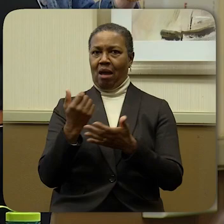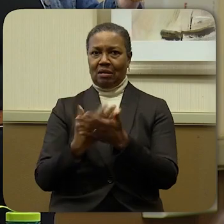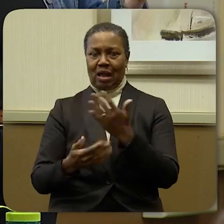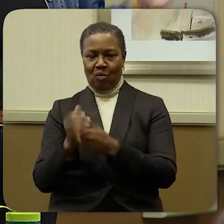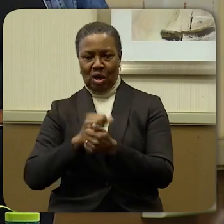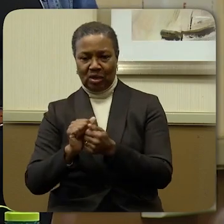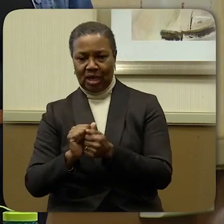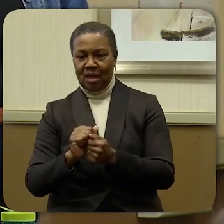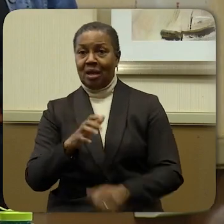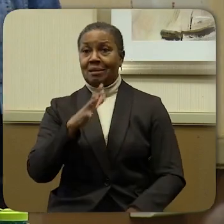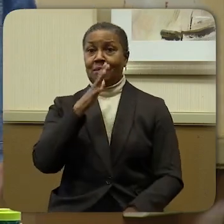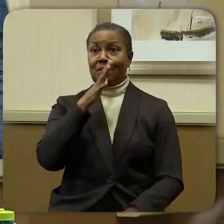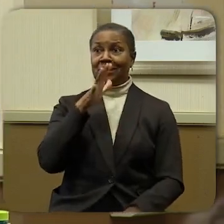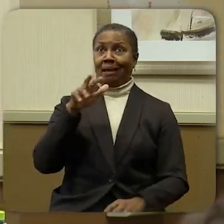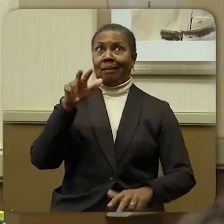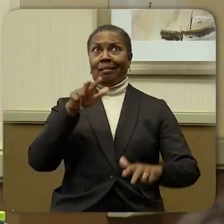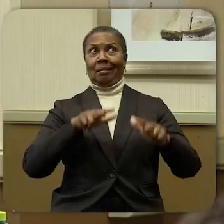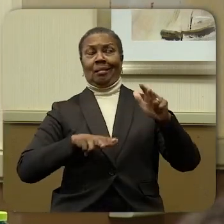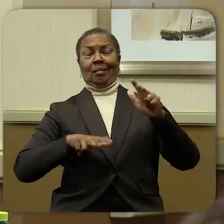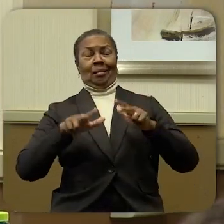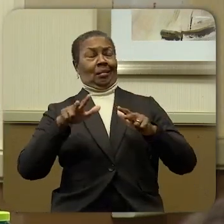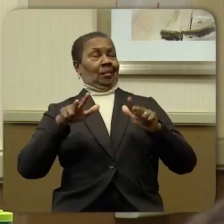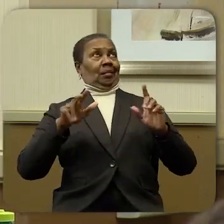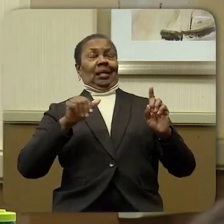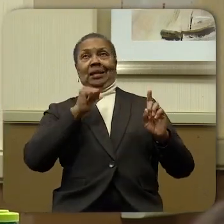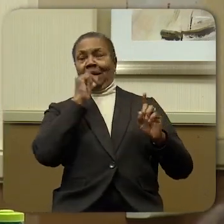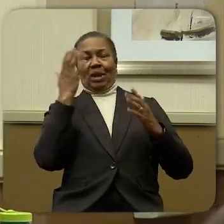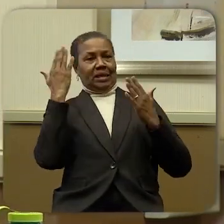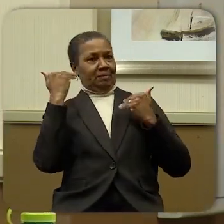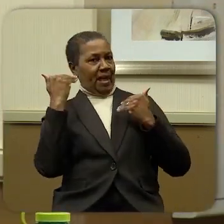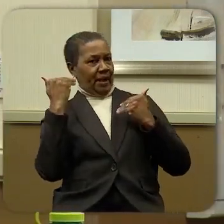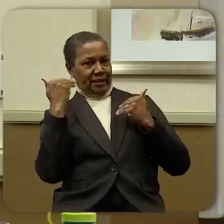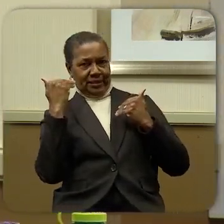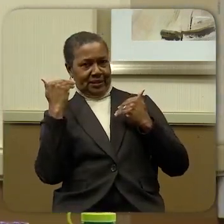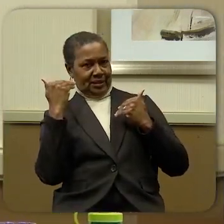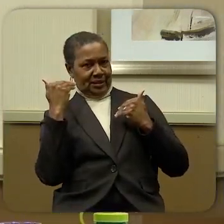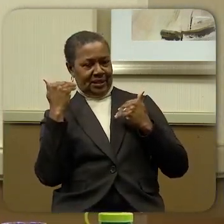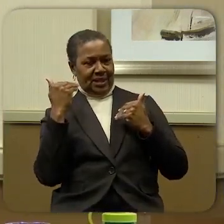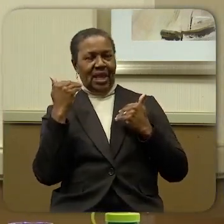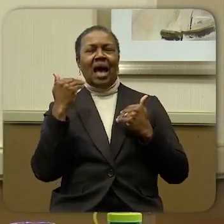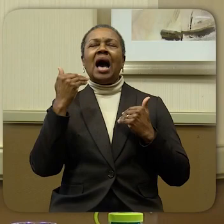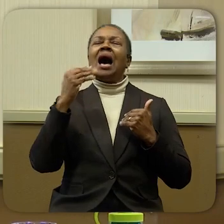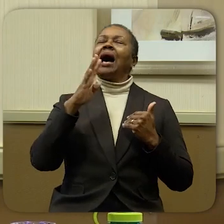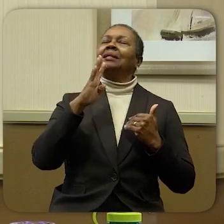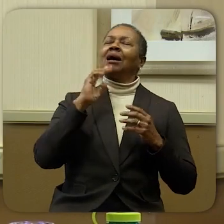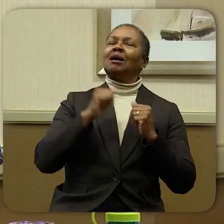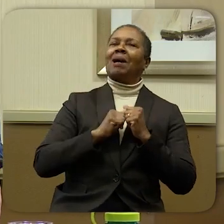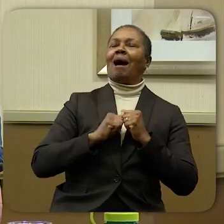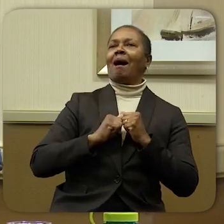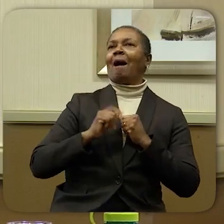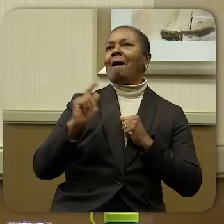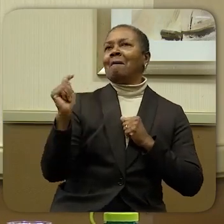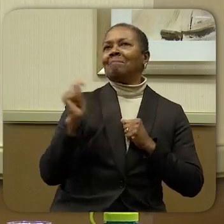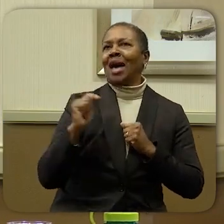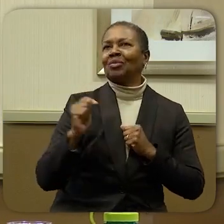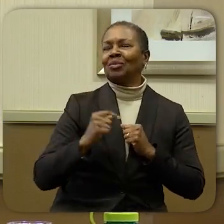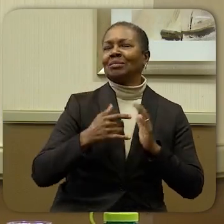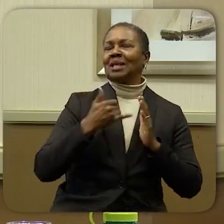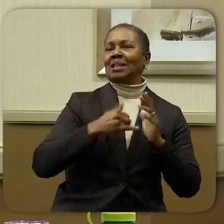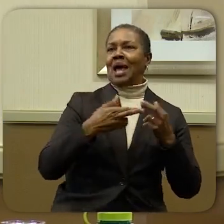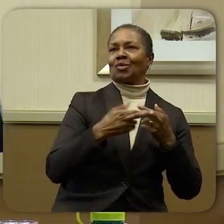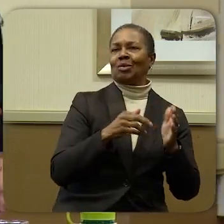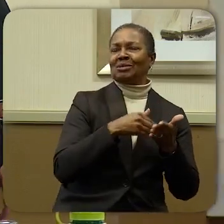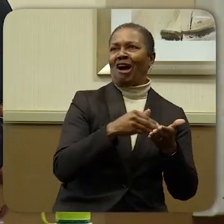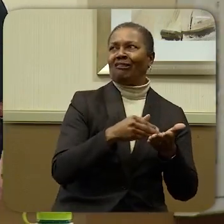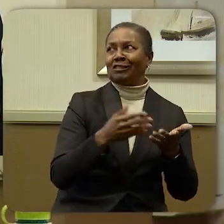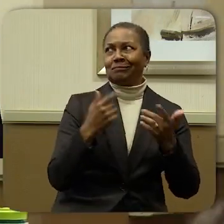not what I would expect is the norm. Yeah. Yeah, we get to talk. I talk a lot about bathrooms and locker rooms, unfortunately. That's what I